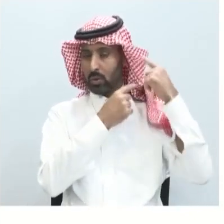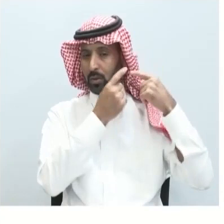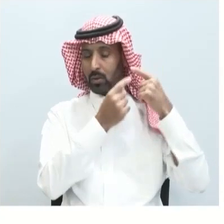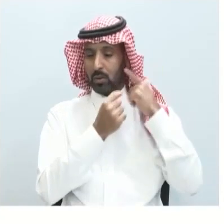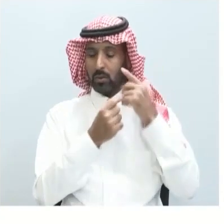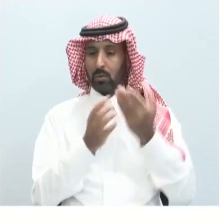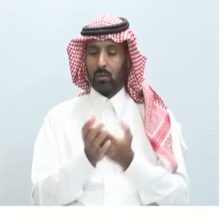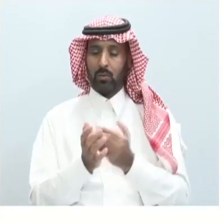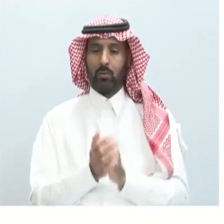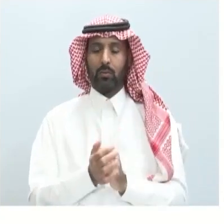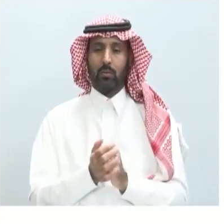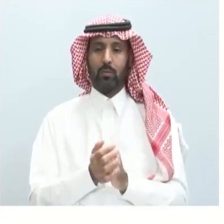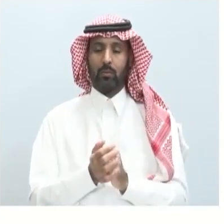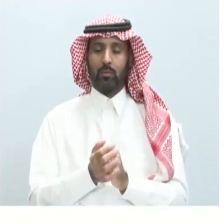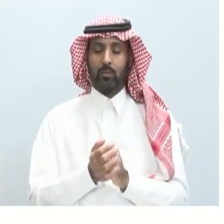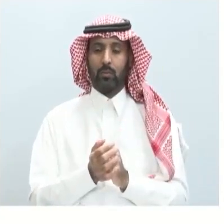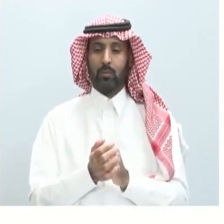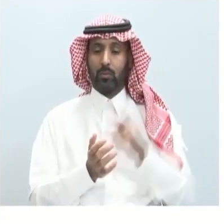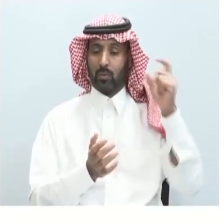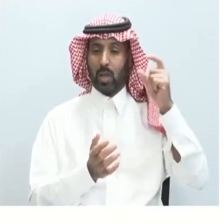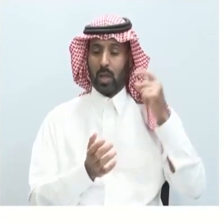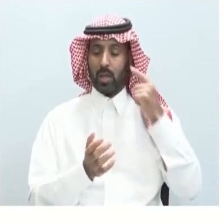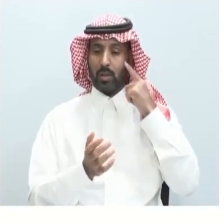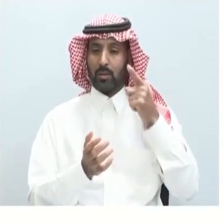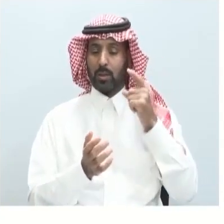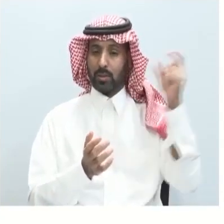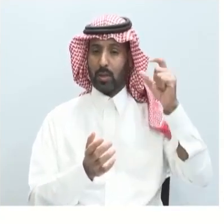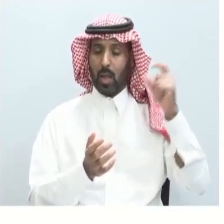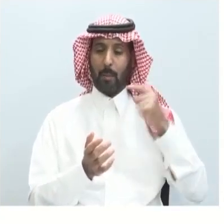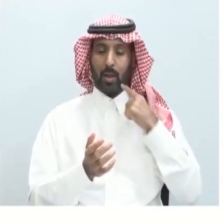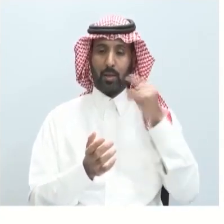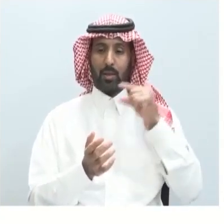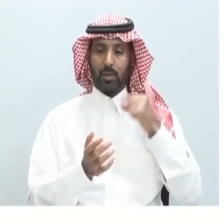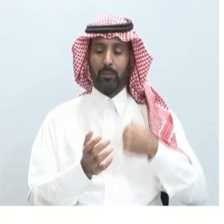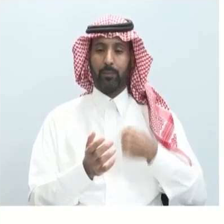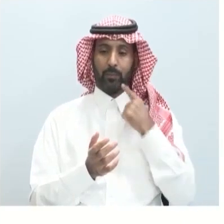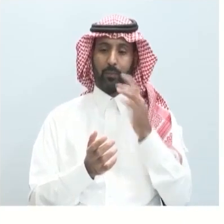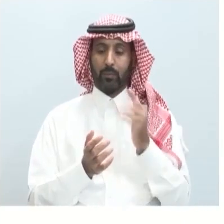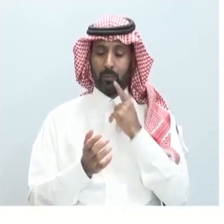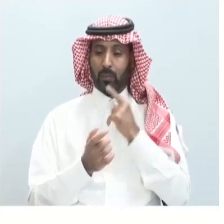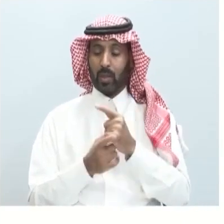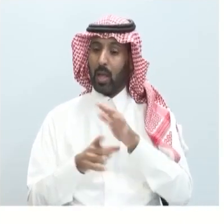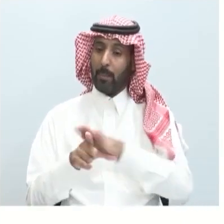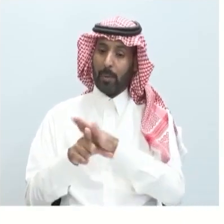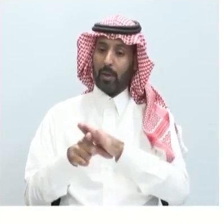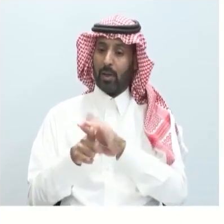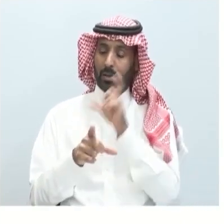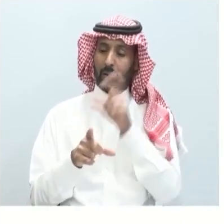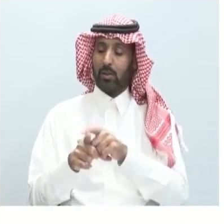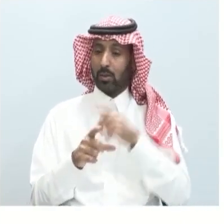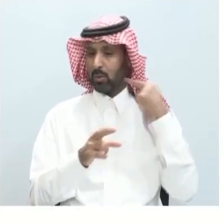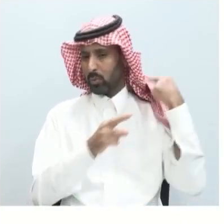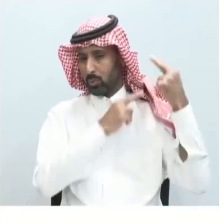I mentioned before, it's national, it's Islamic faith, national identity,